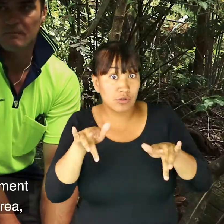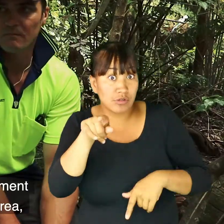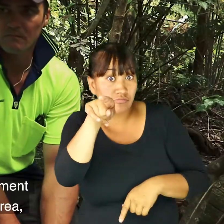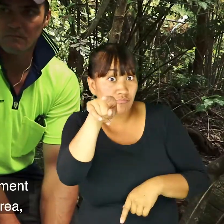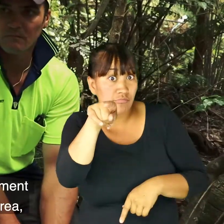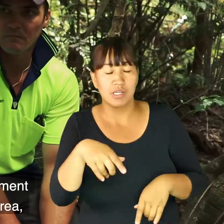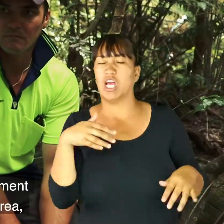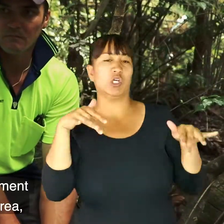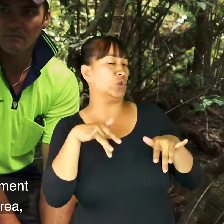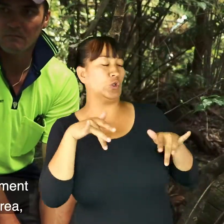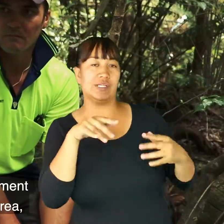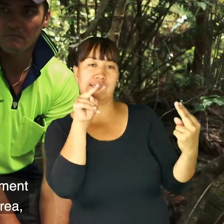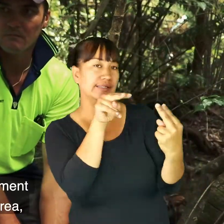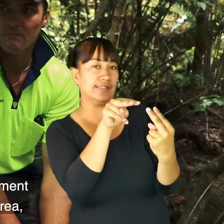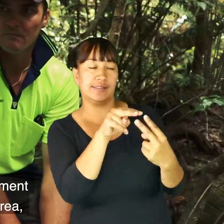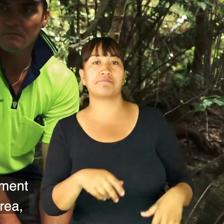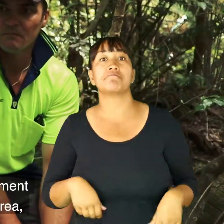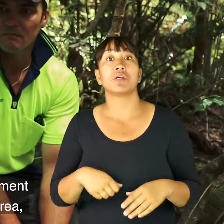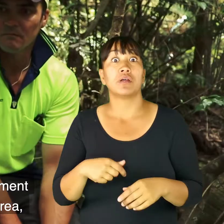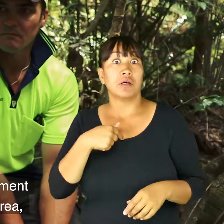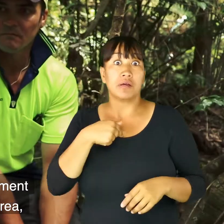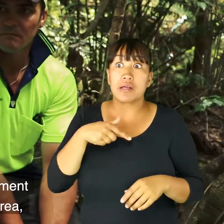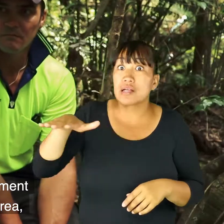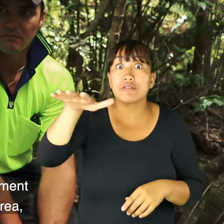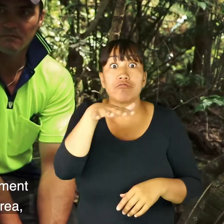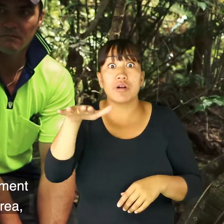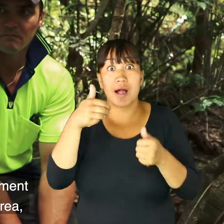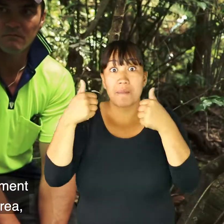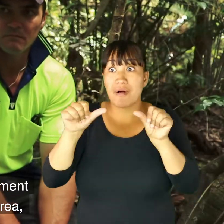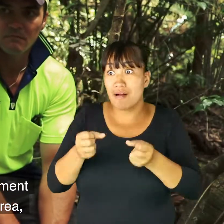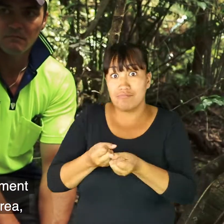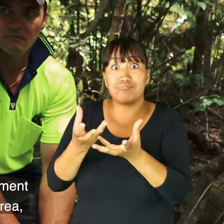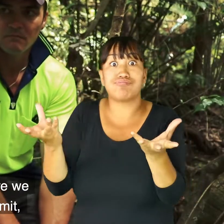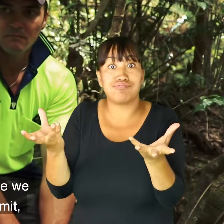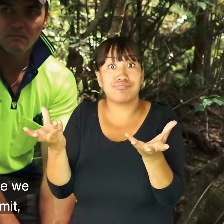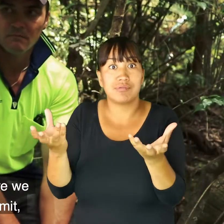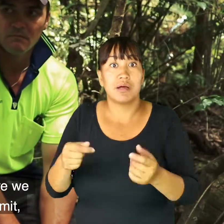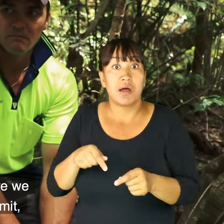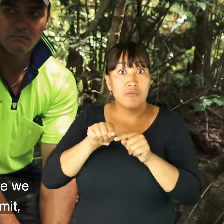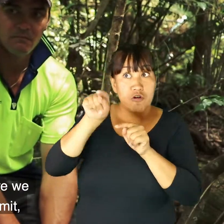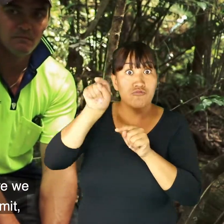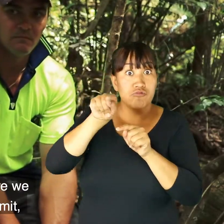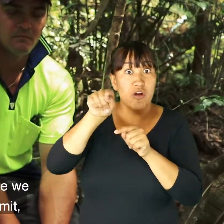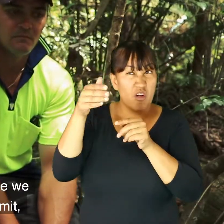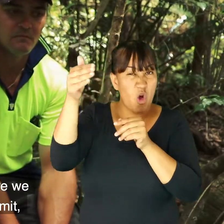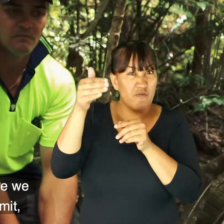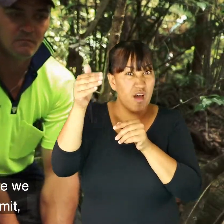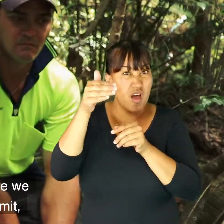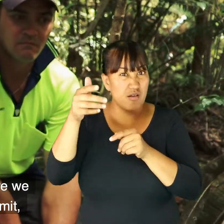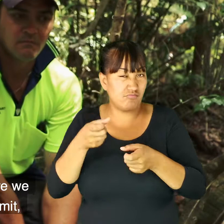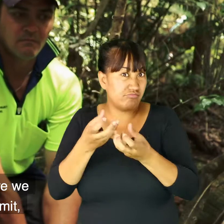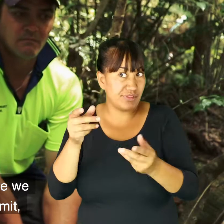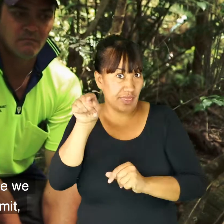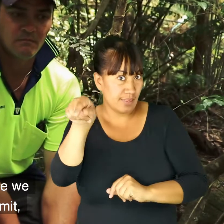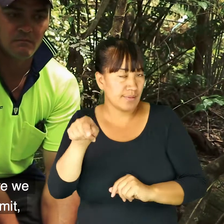Not physically, but from the moment that she was released in this area, just up the road from where we are,